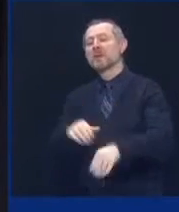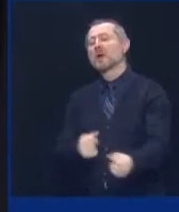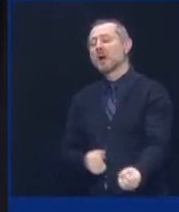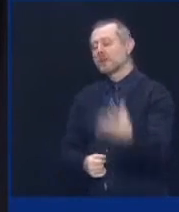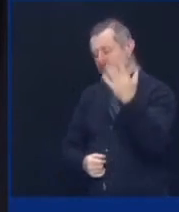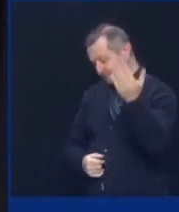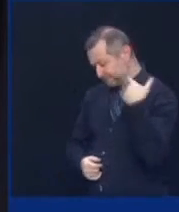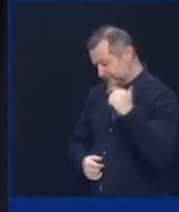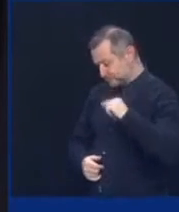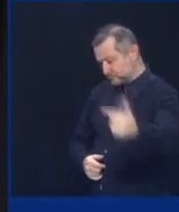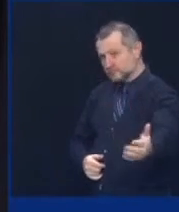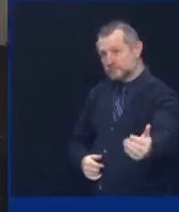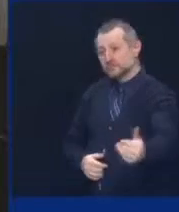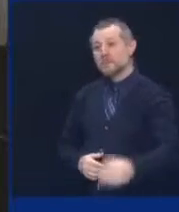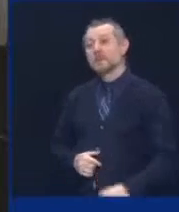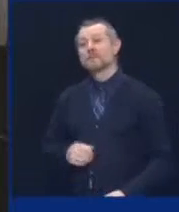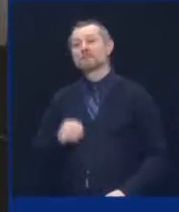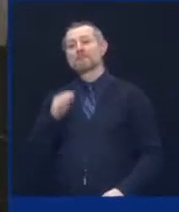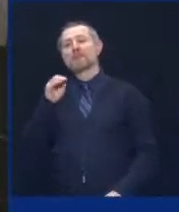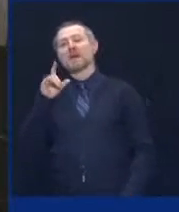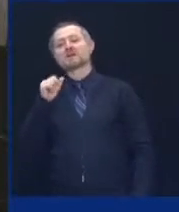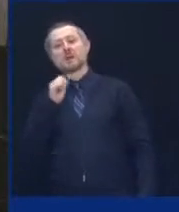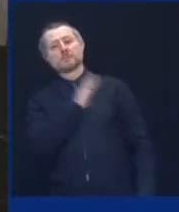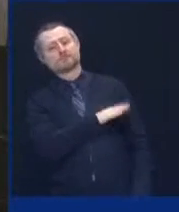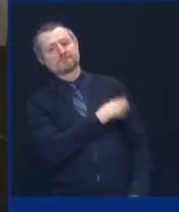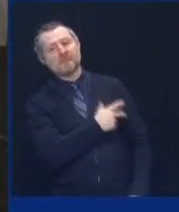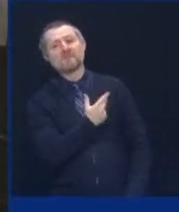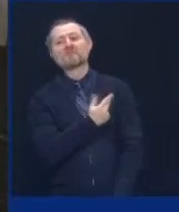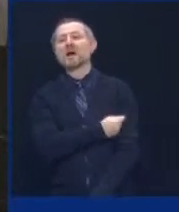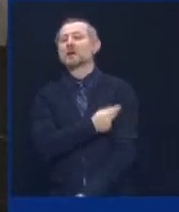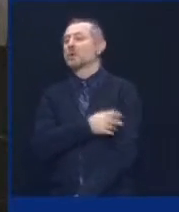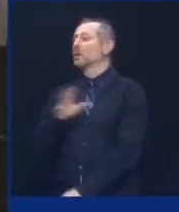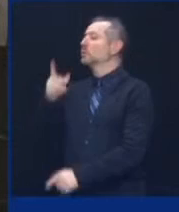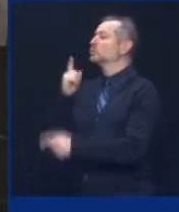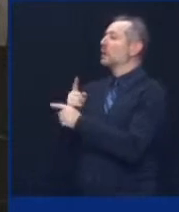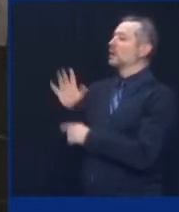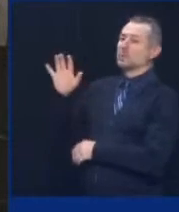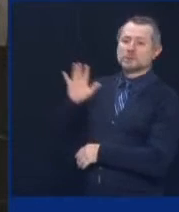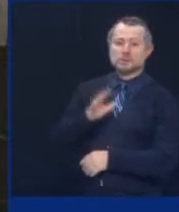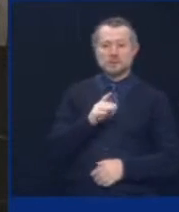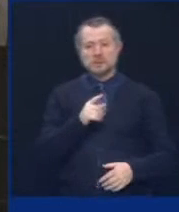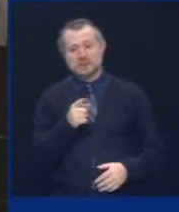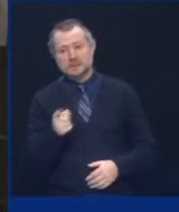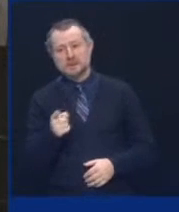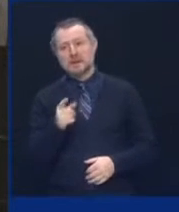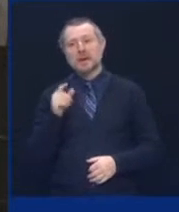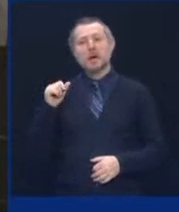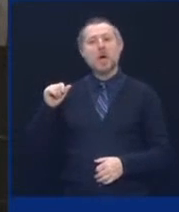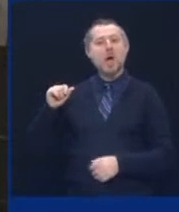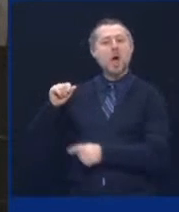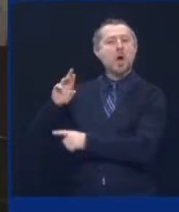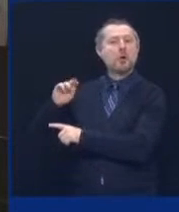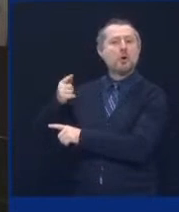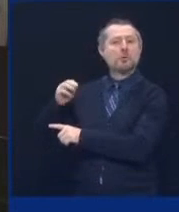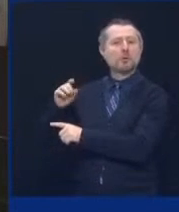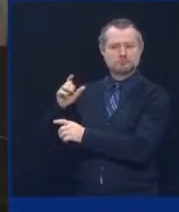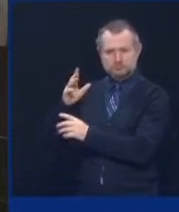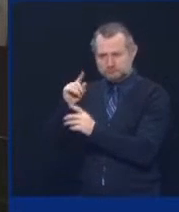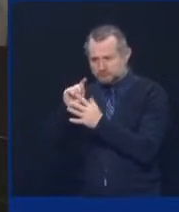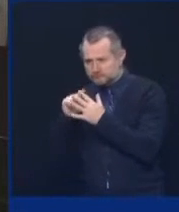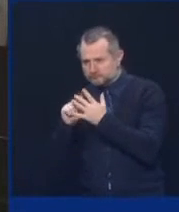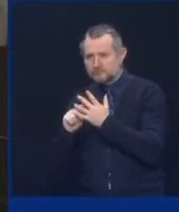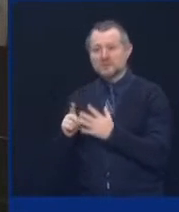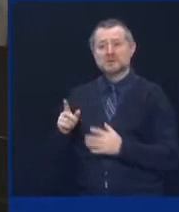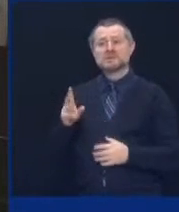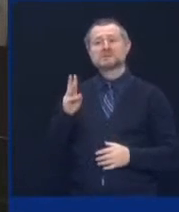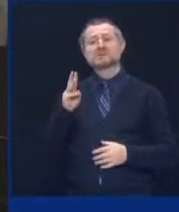Oh, the vaccine? Mr. Gareth Rhodes. Sure. There are 618 long-term care facilities that have enrolled in this